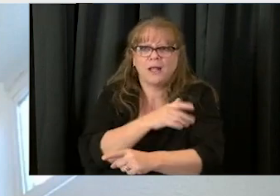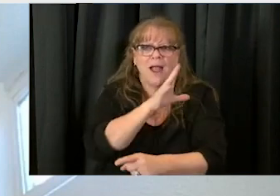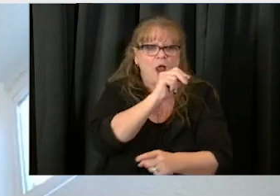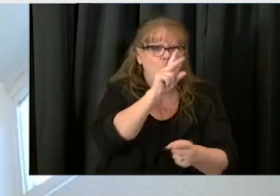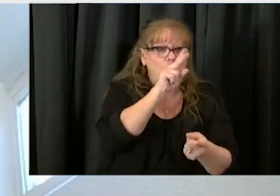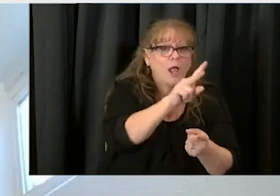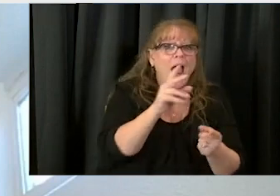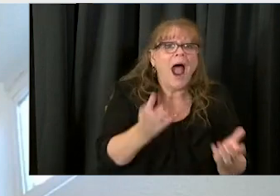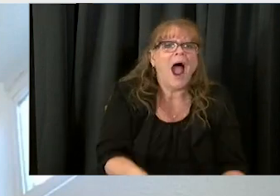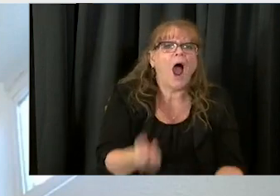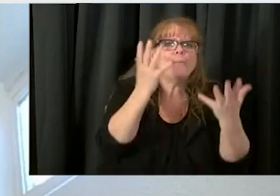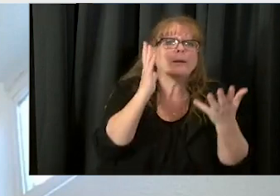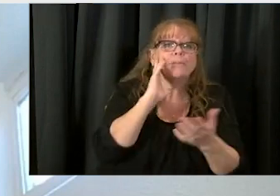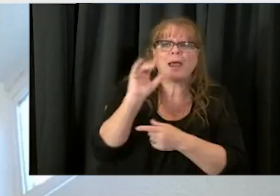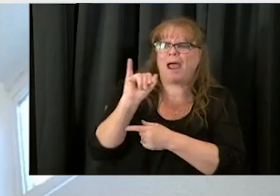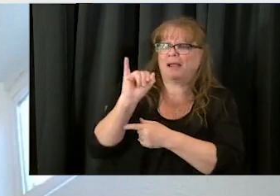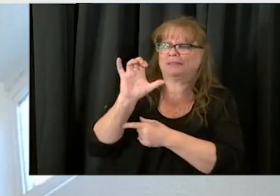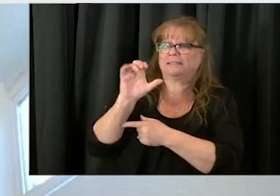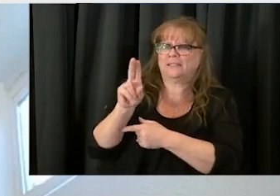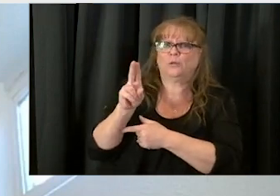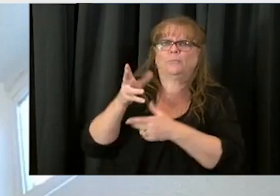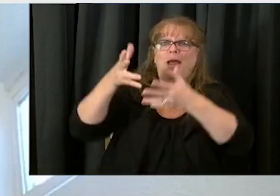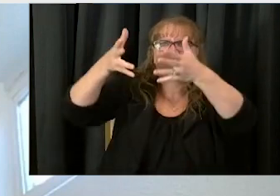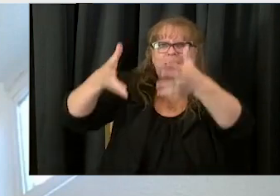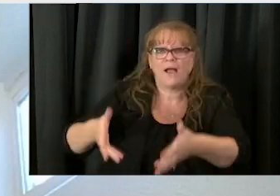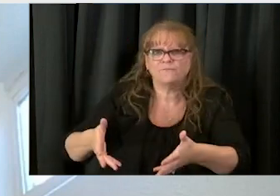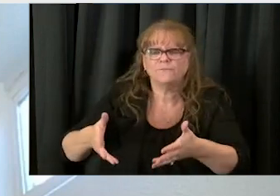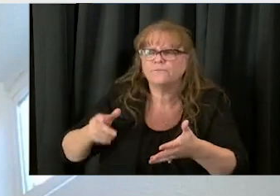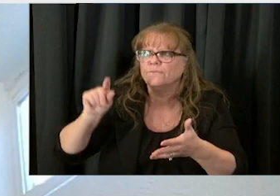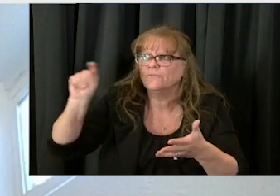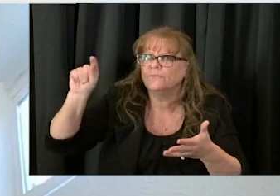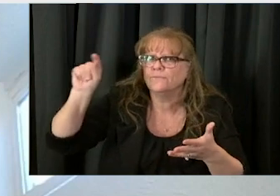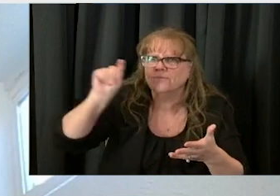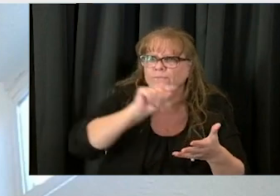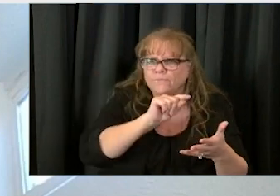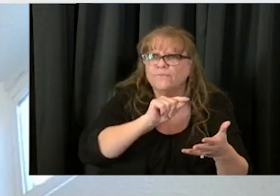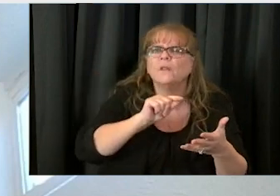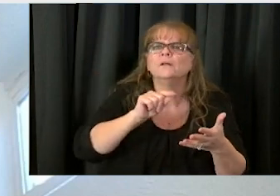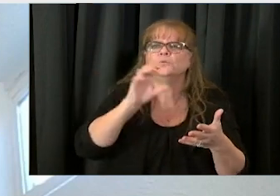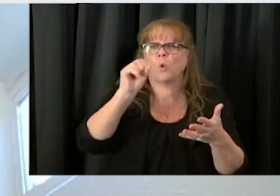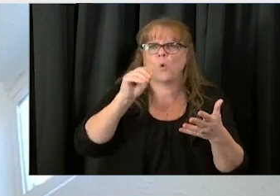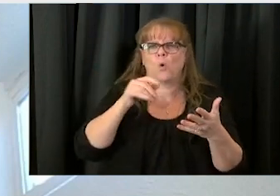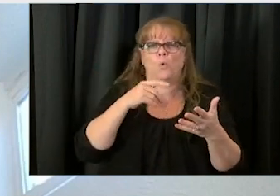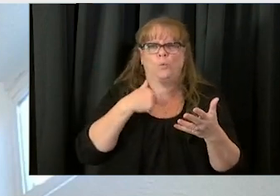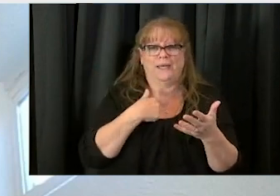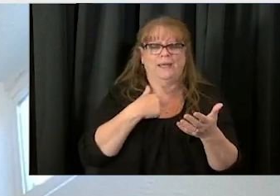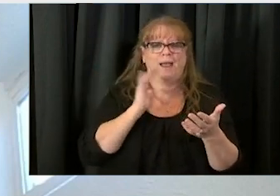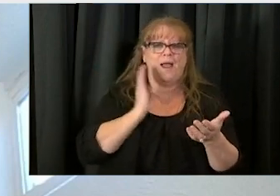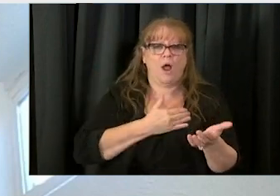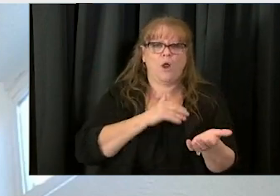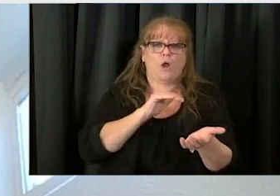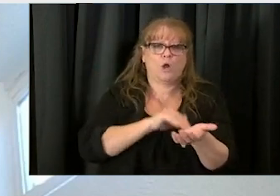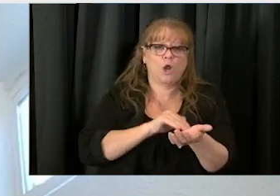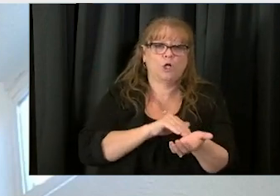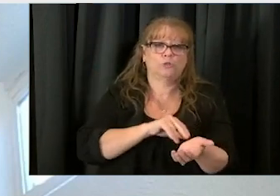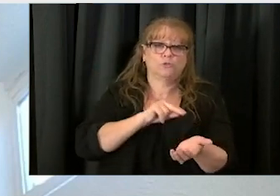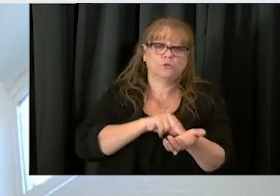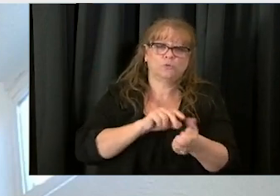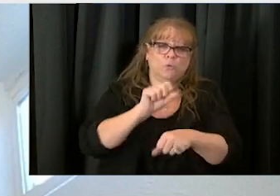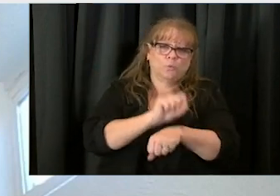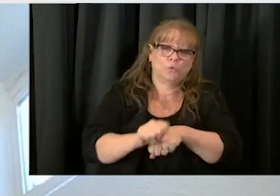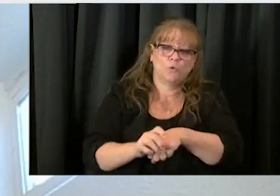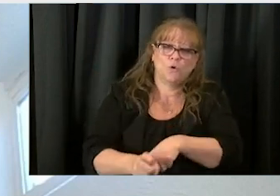working round the clock and are certainly stressed by the amount of COVID patients, the total number of COVID hospitalizations has come